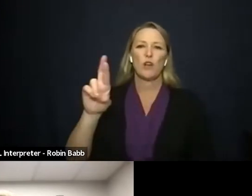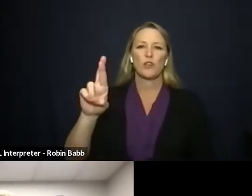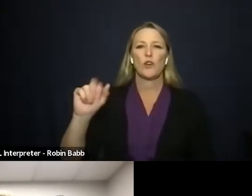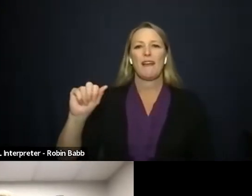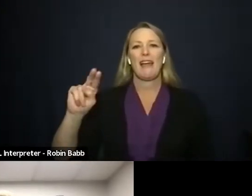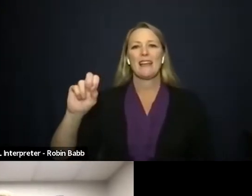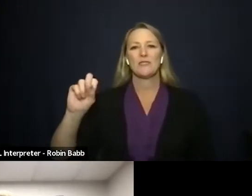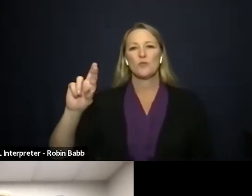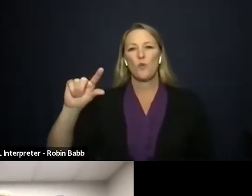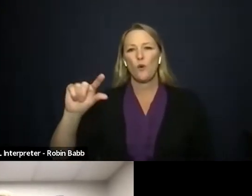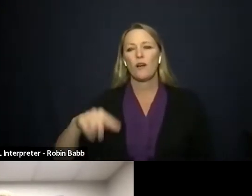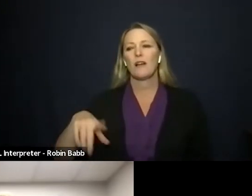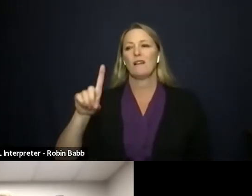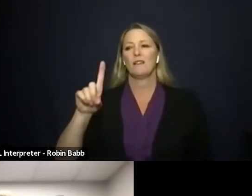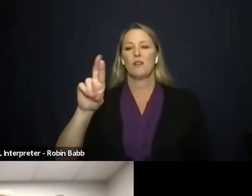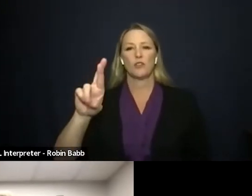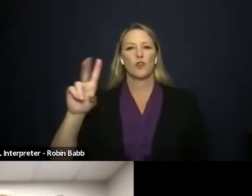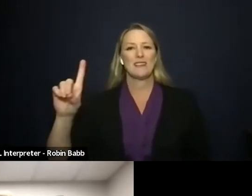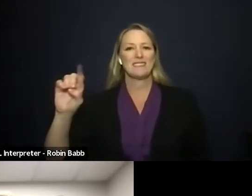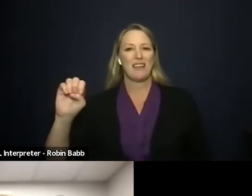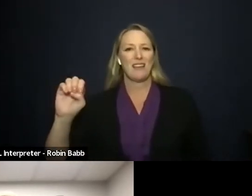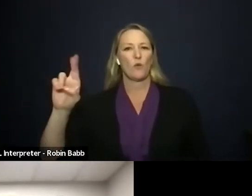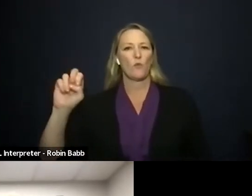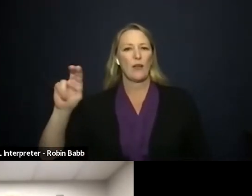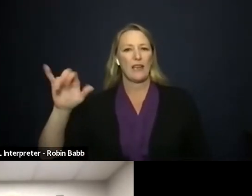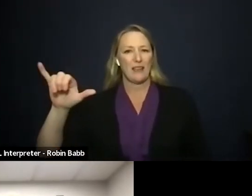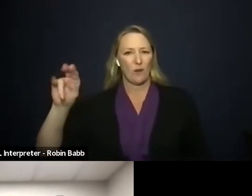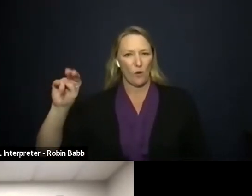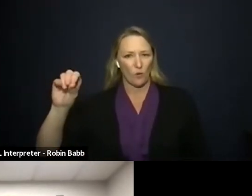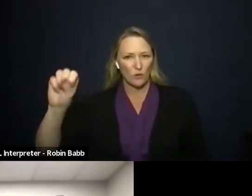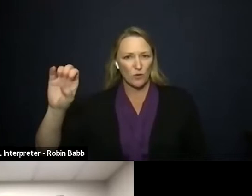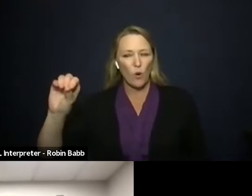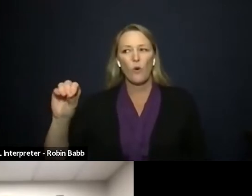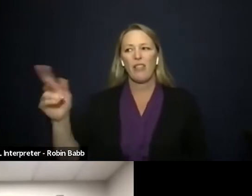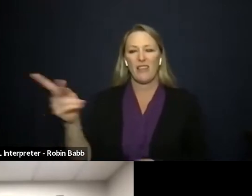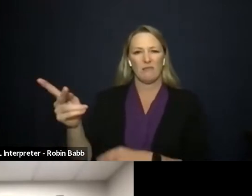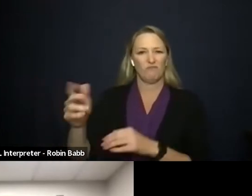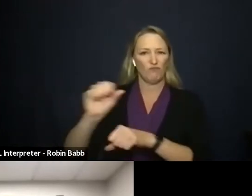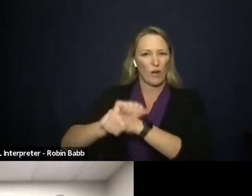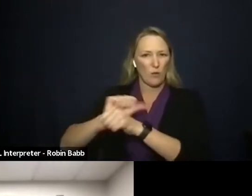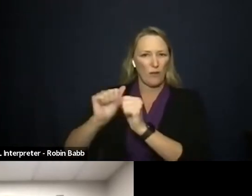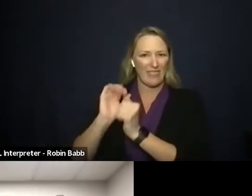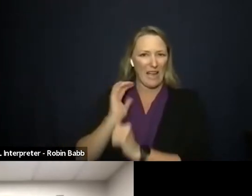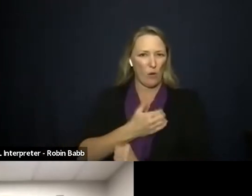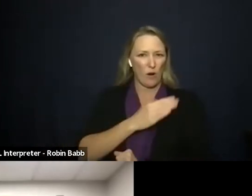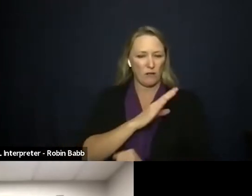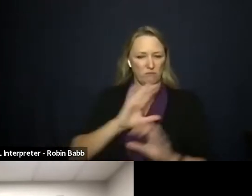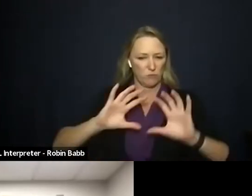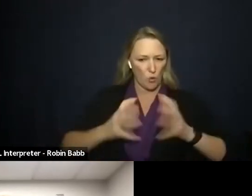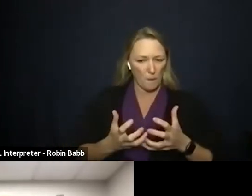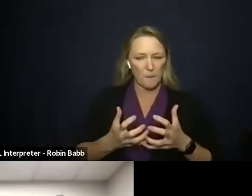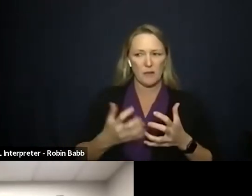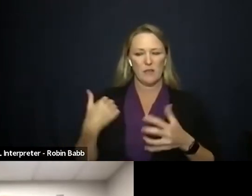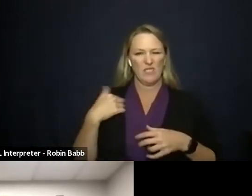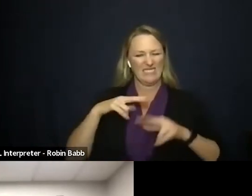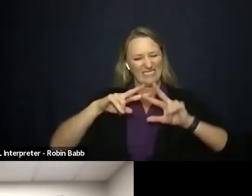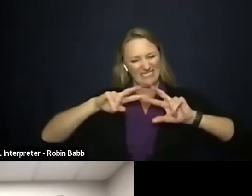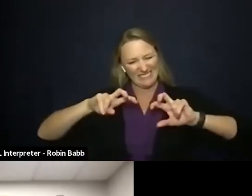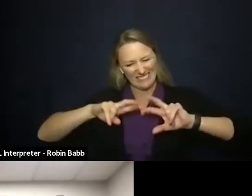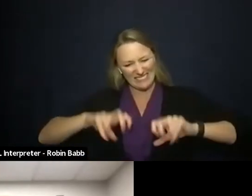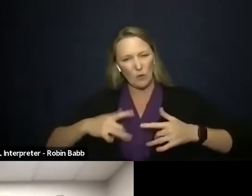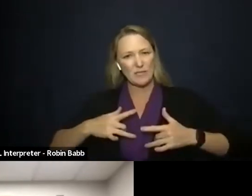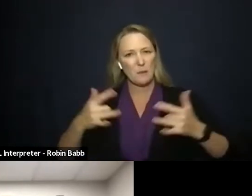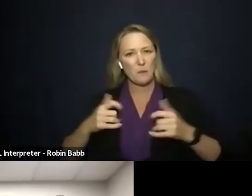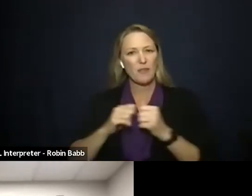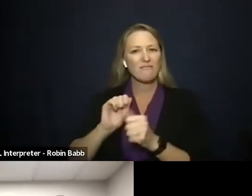oso who have been consulting with our team this week two weeks ago as well as we looked at you know all the different things that are happening with the virus